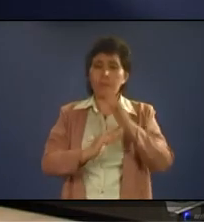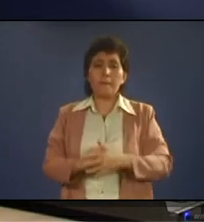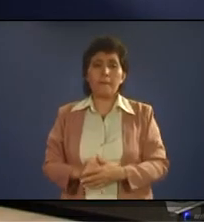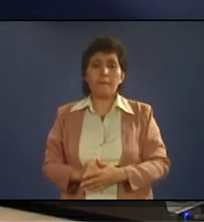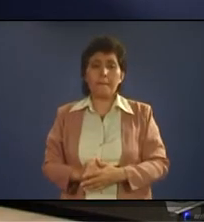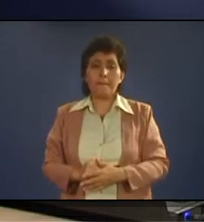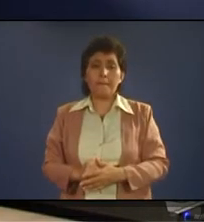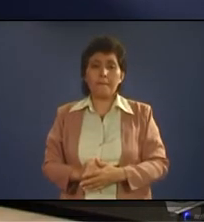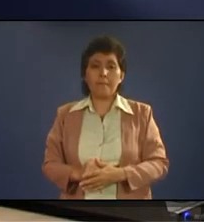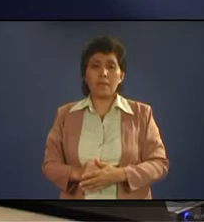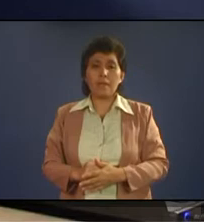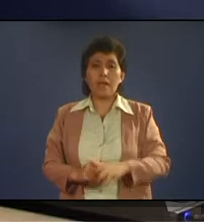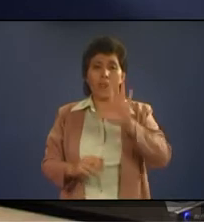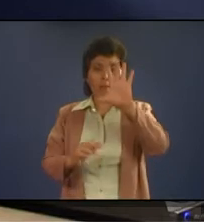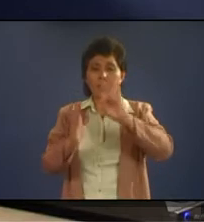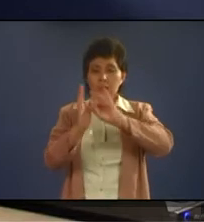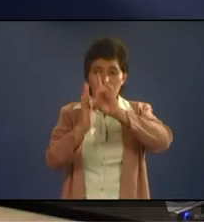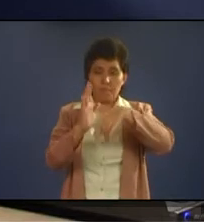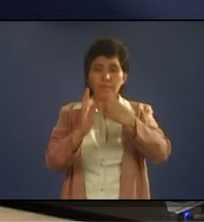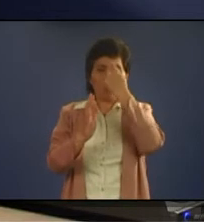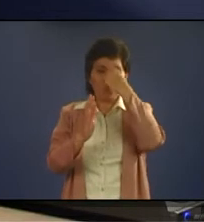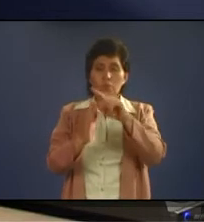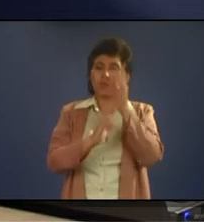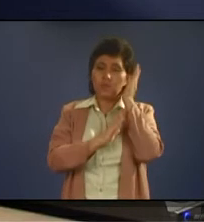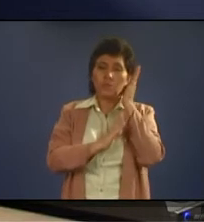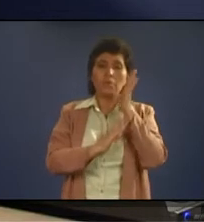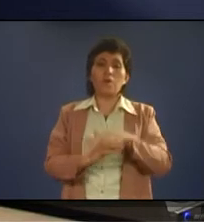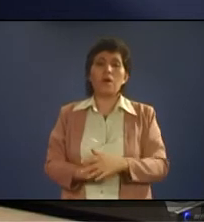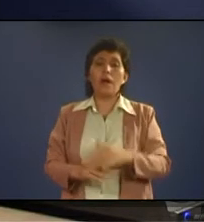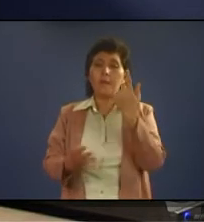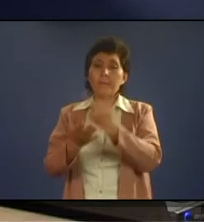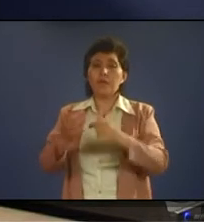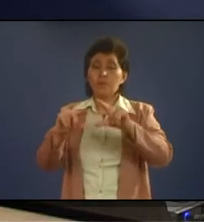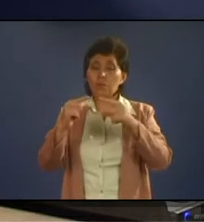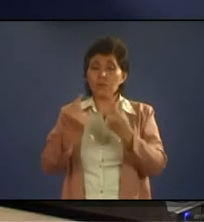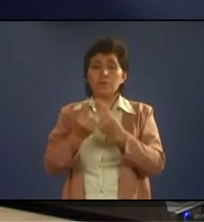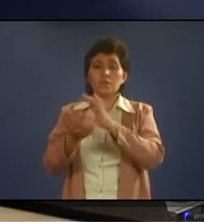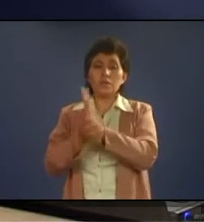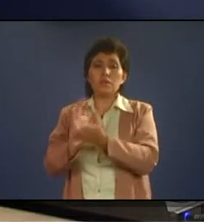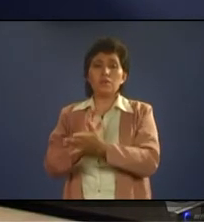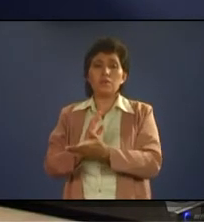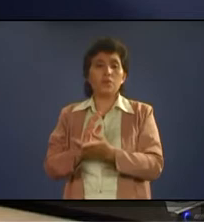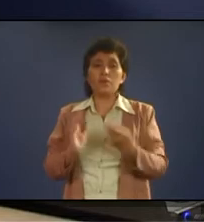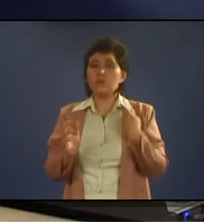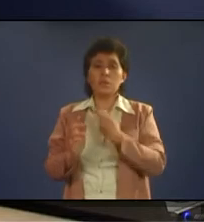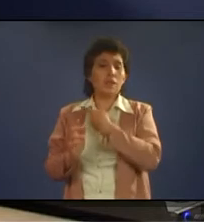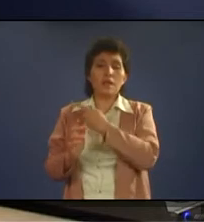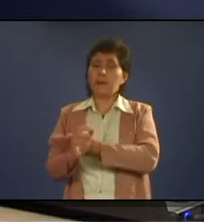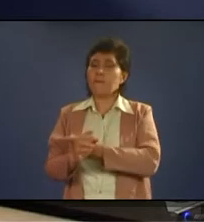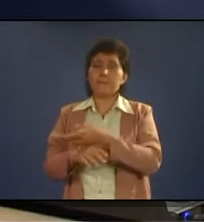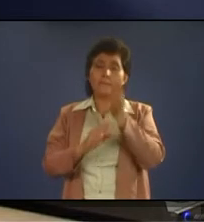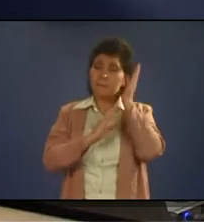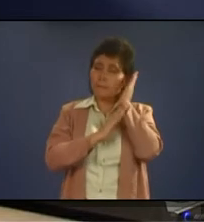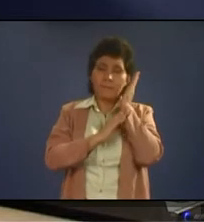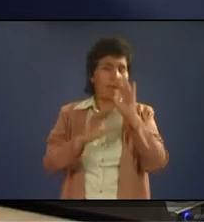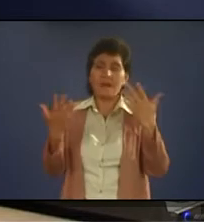8 hours of sleep, okay? Now, 8 hours of sleep, what group do we belong to? We don't belong to the sleepers, okay? We